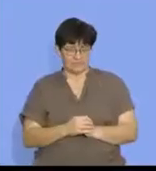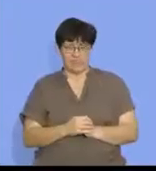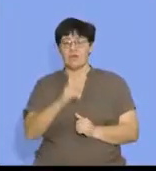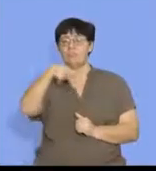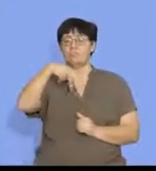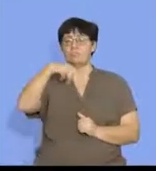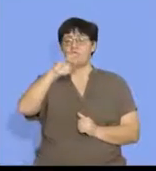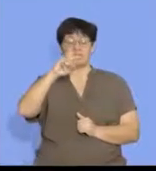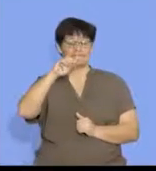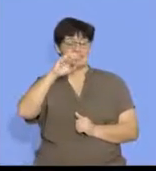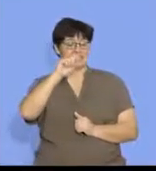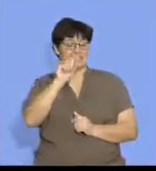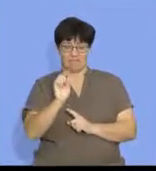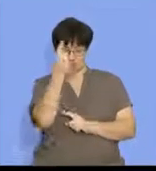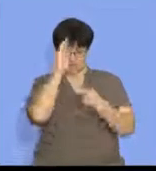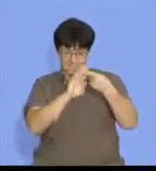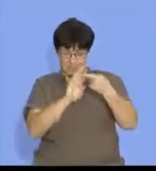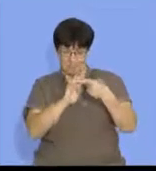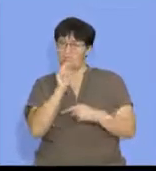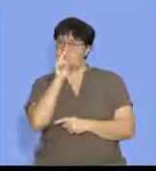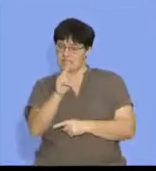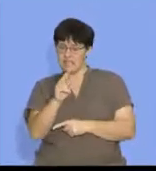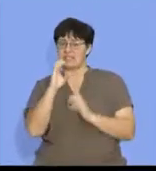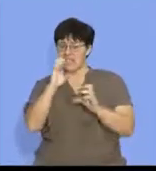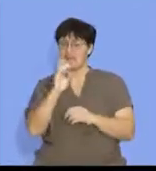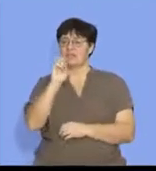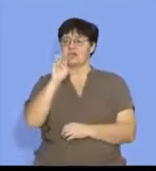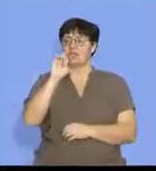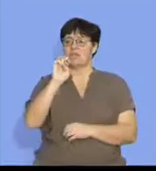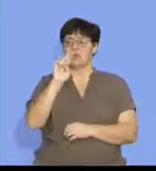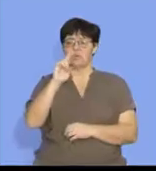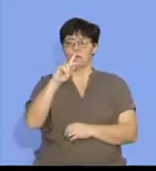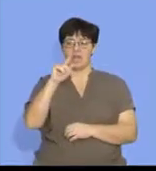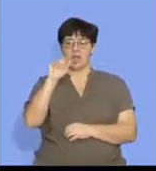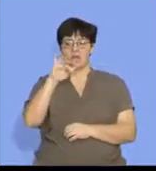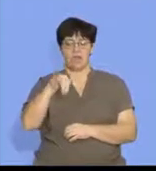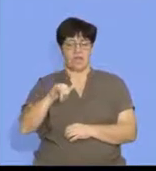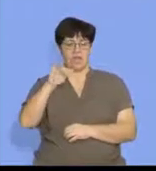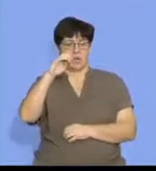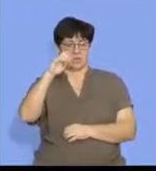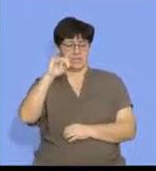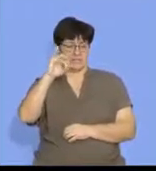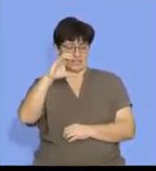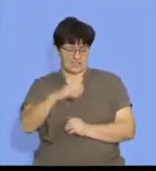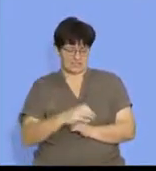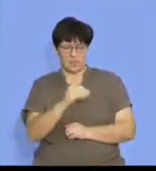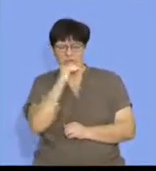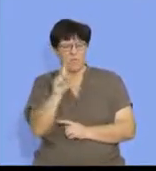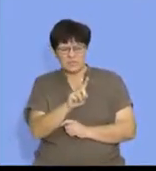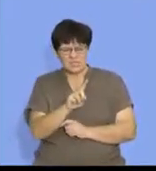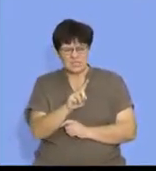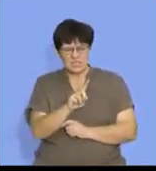the first time, we see a cell that is eukaryotic. What does that mean? All right, it's a cell that has